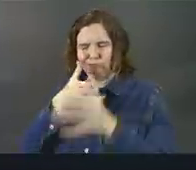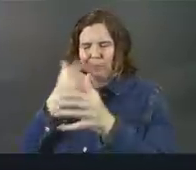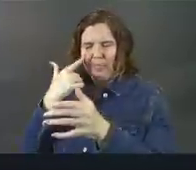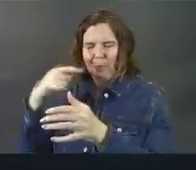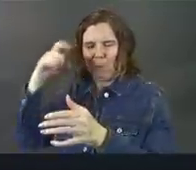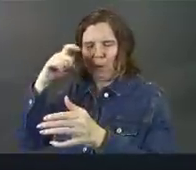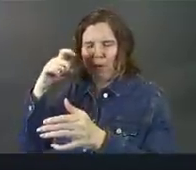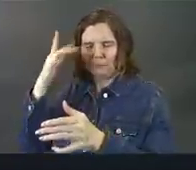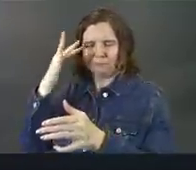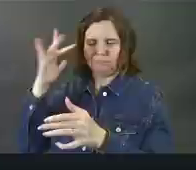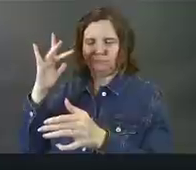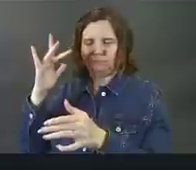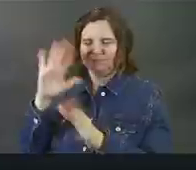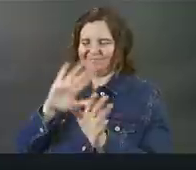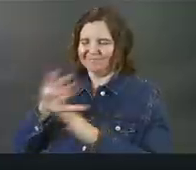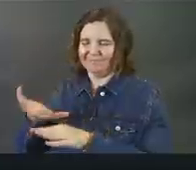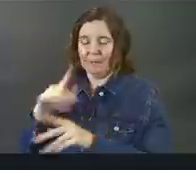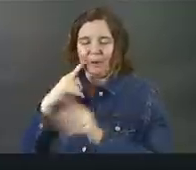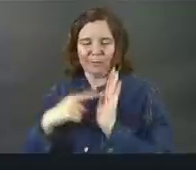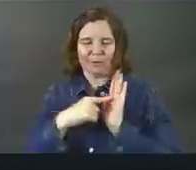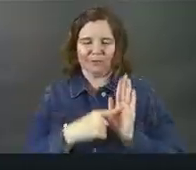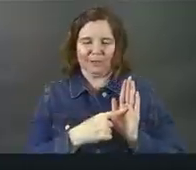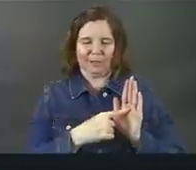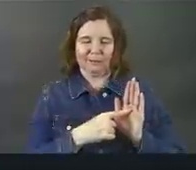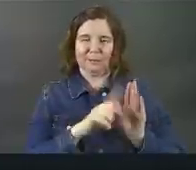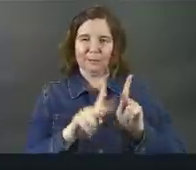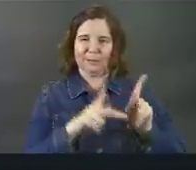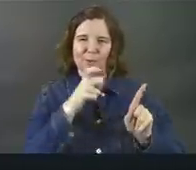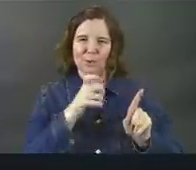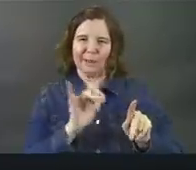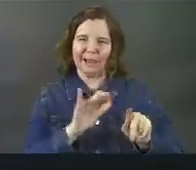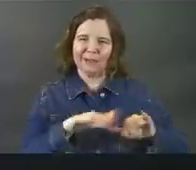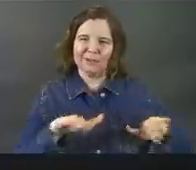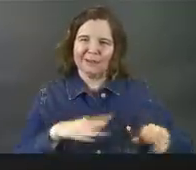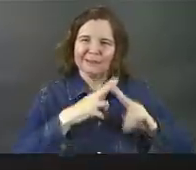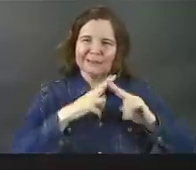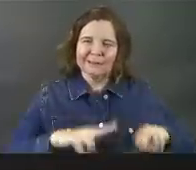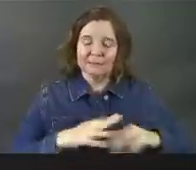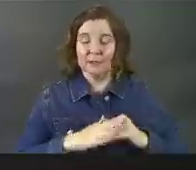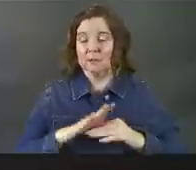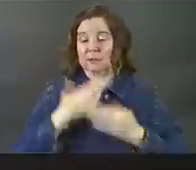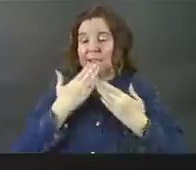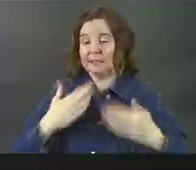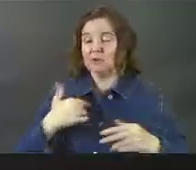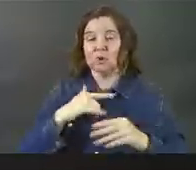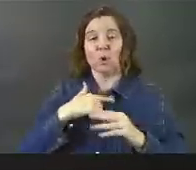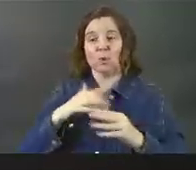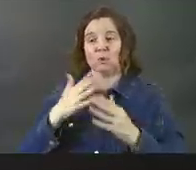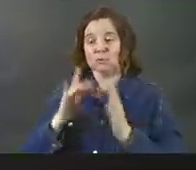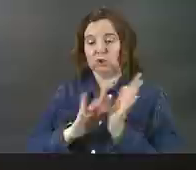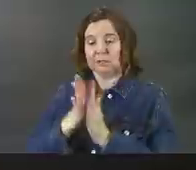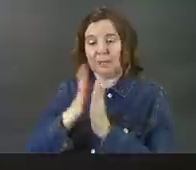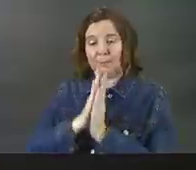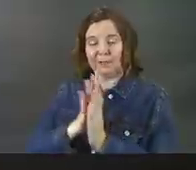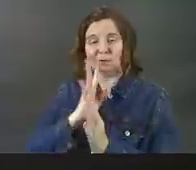themselves wise and clever and for revealing them to the childlike. So it's a great moment, and Jesus is praying, and he's talking about a group of people that